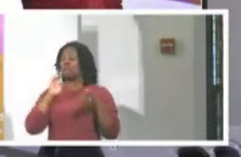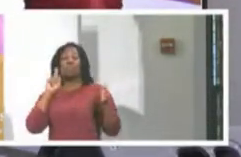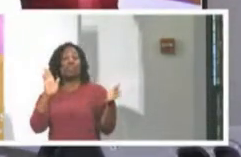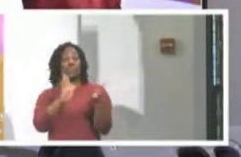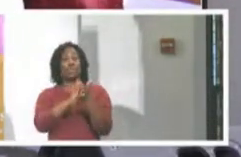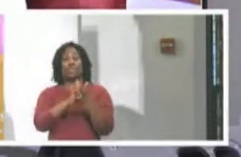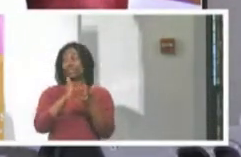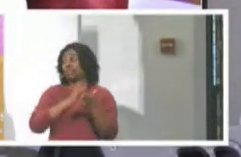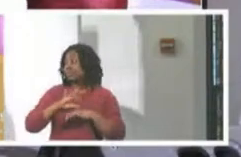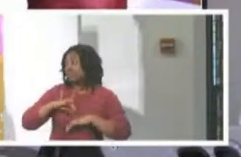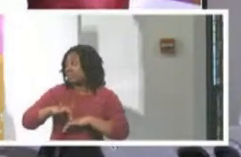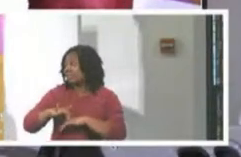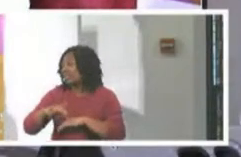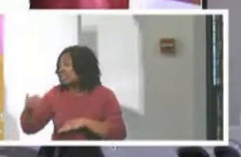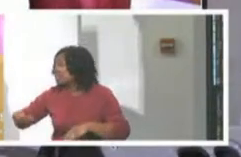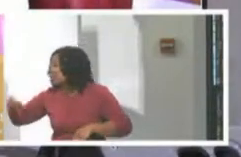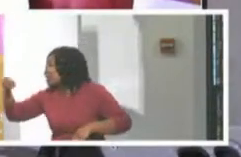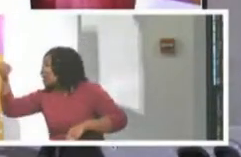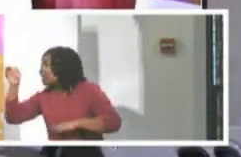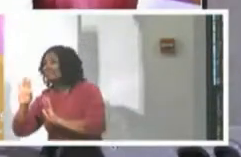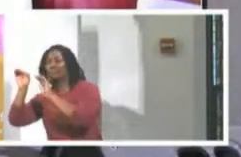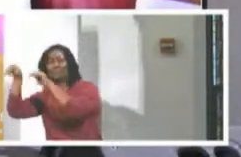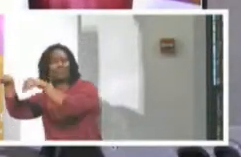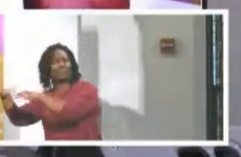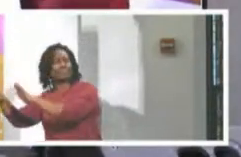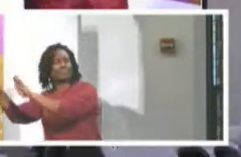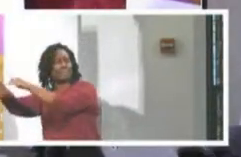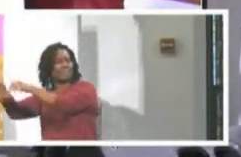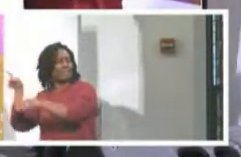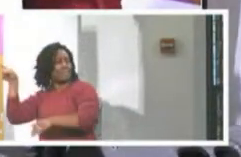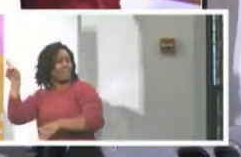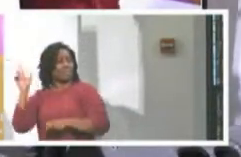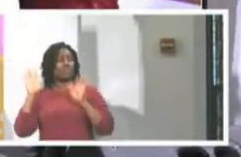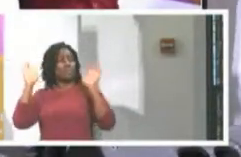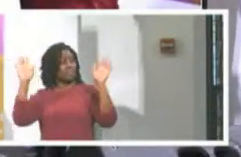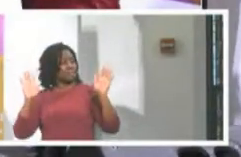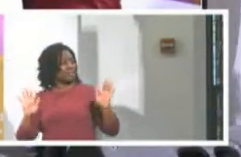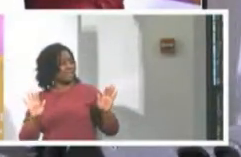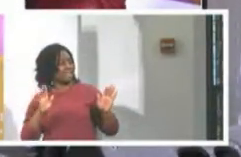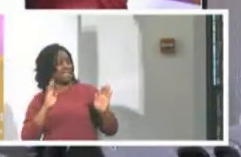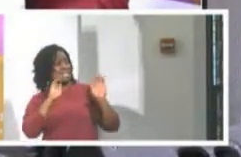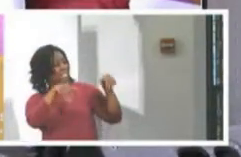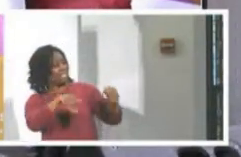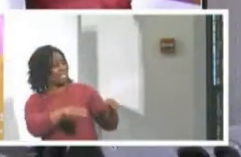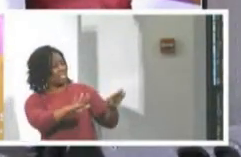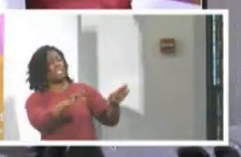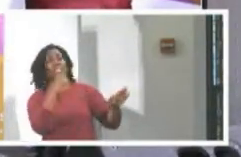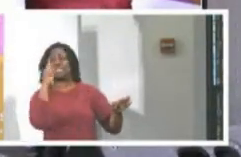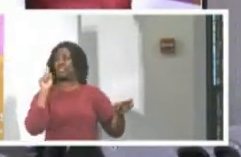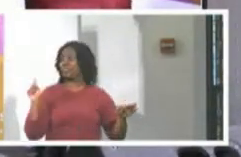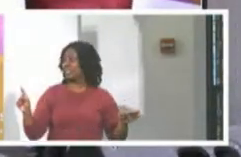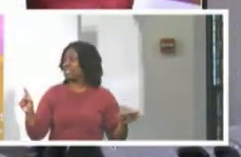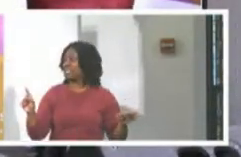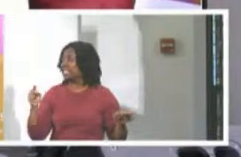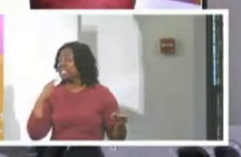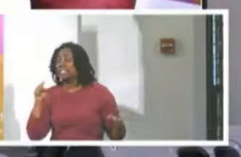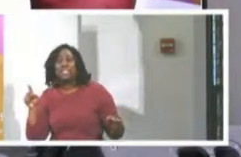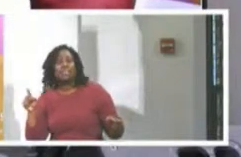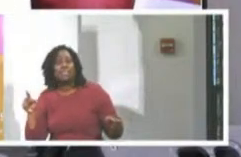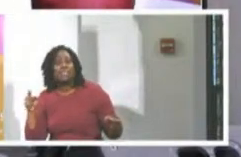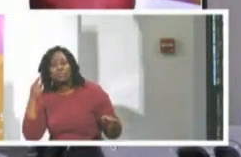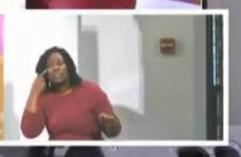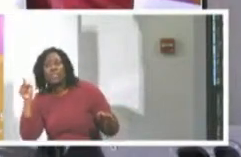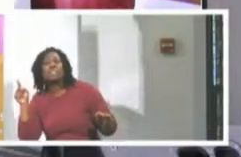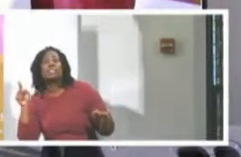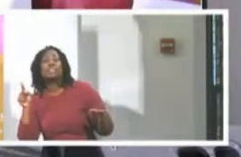earth. The heights of the hills are his also. The sea of his, for he made, and his hands